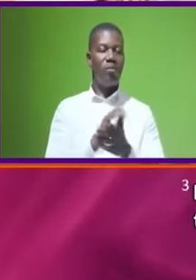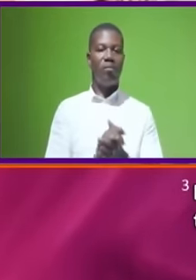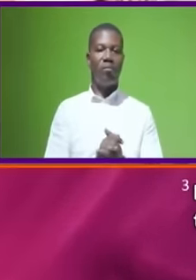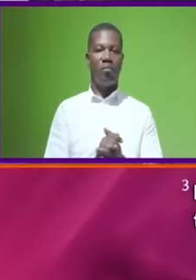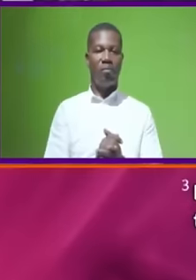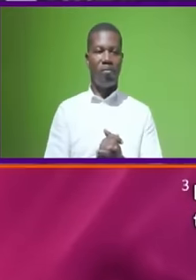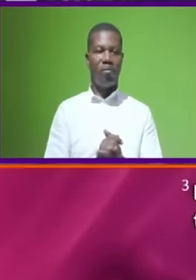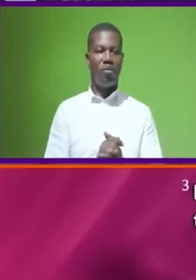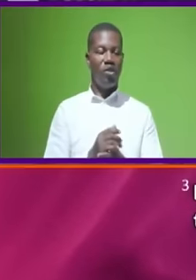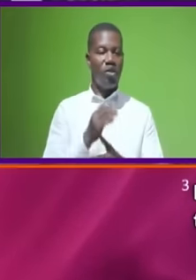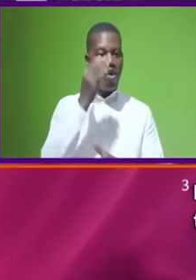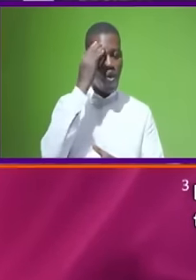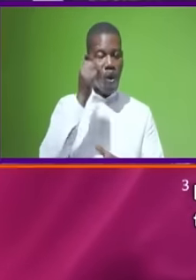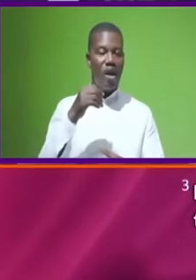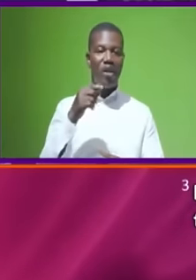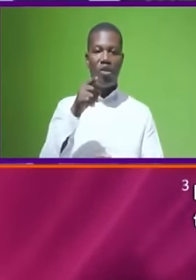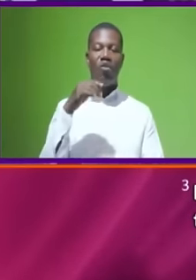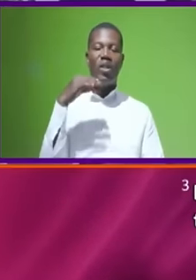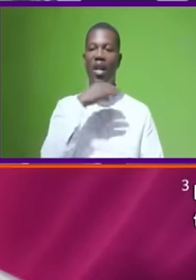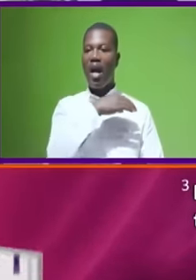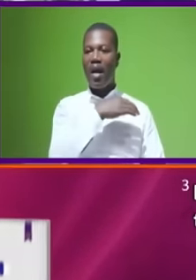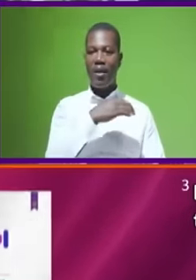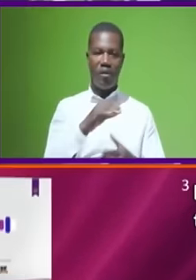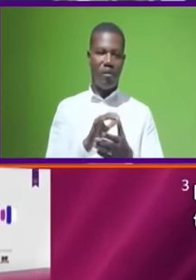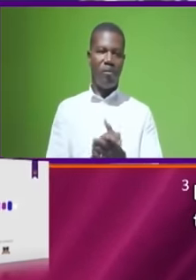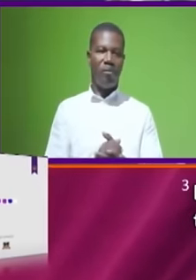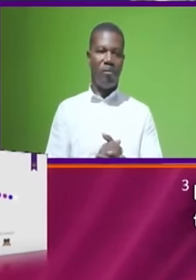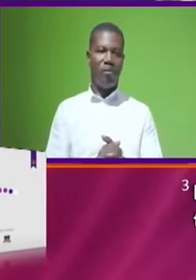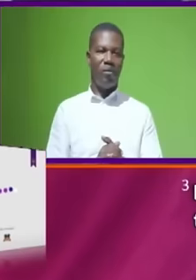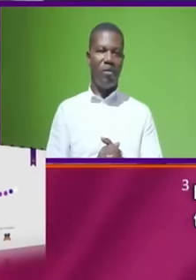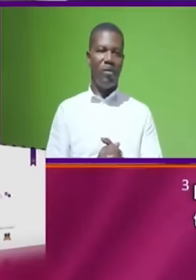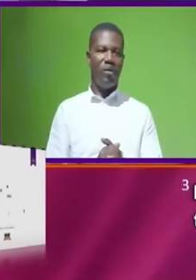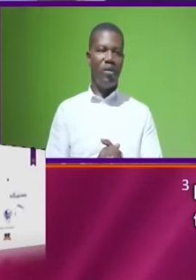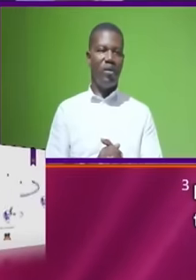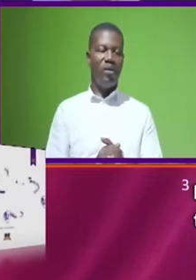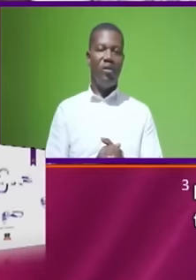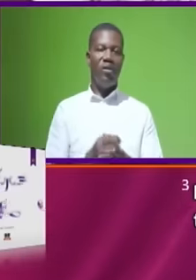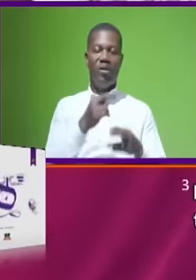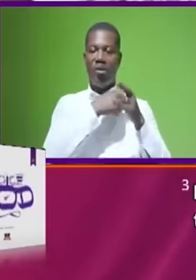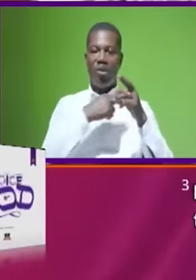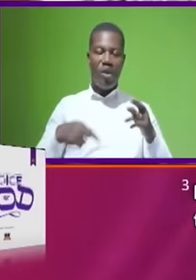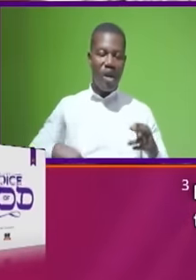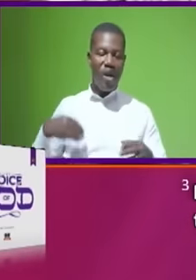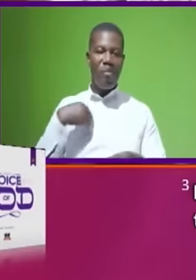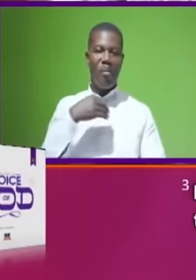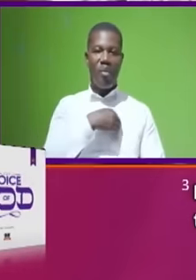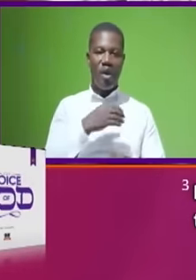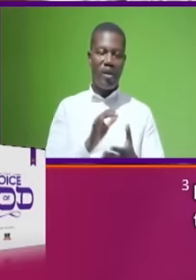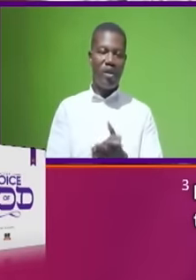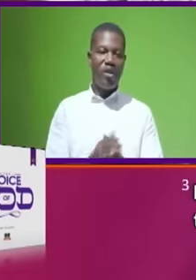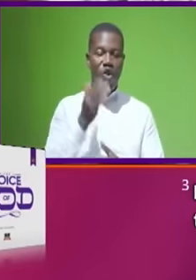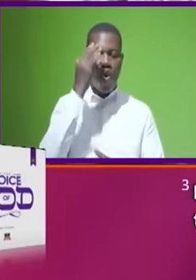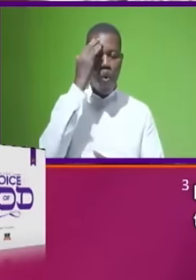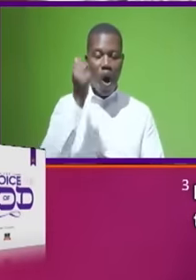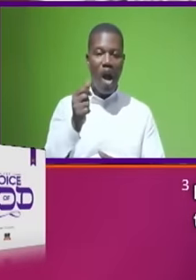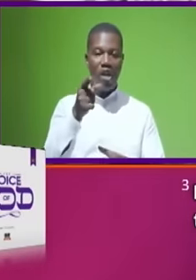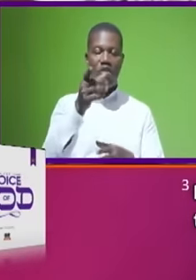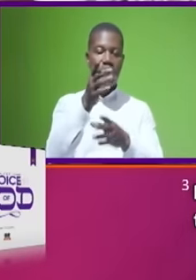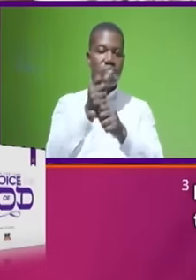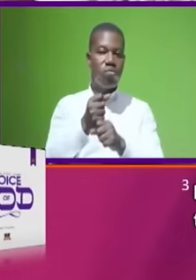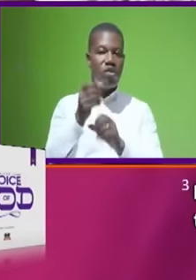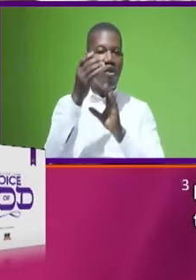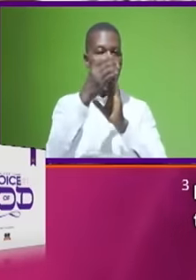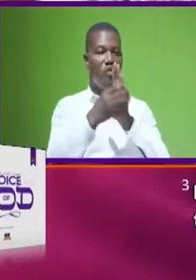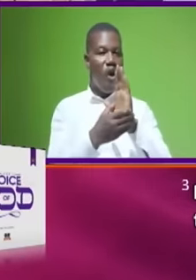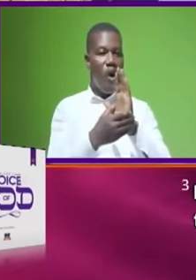even gone for a form. I don't know. Why should you lie? Philadelphia this year. Philadelphia. I don't know for form. Why